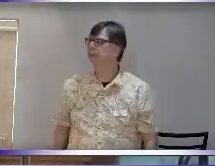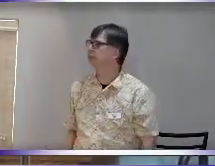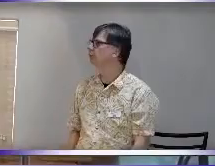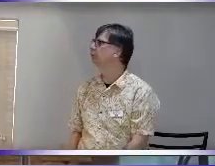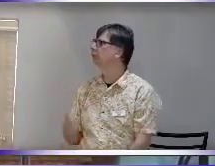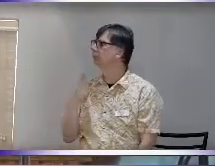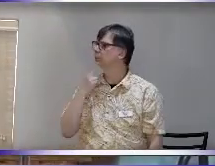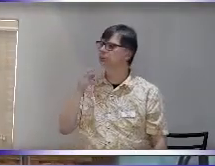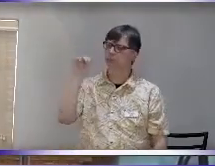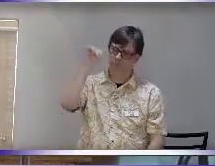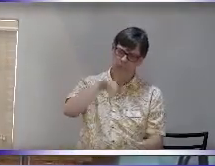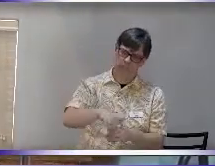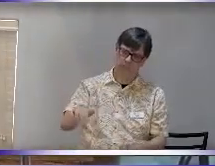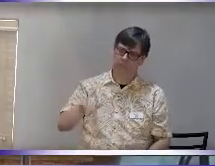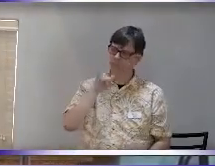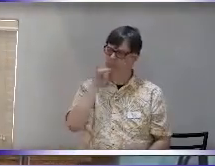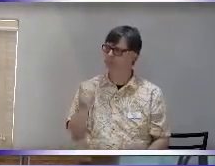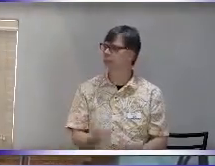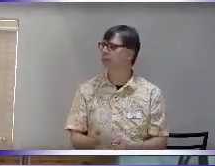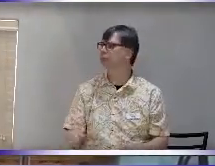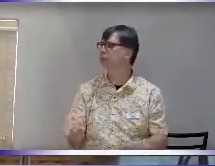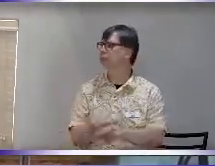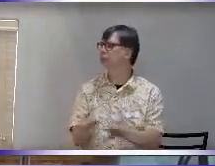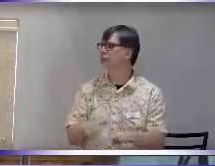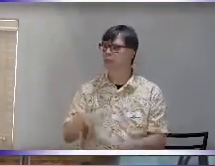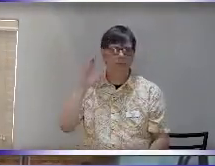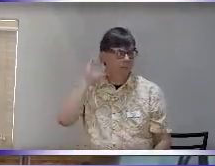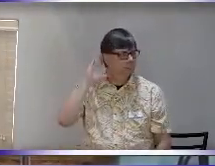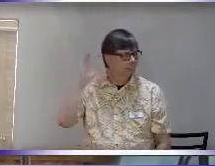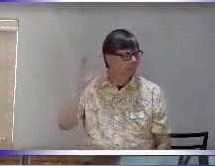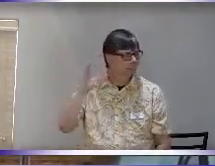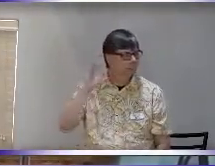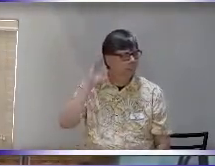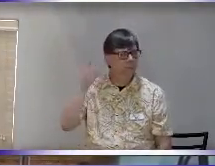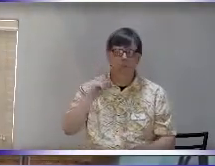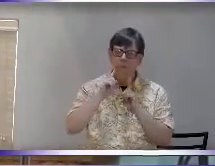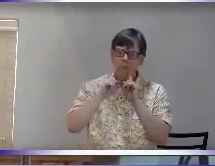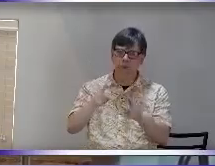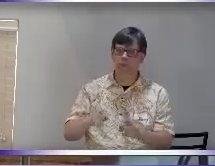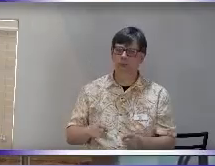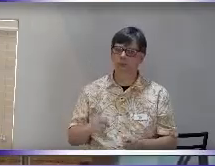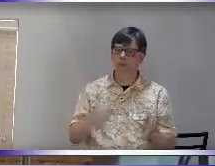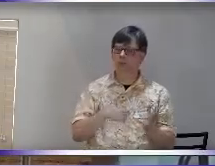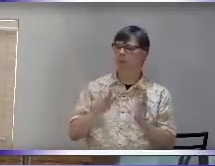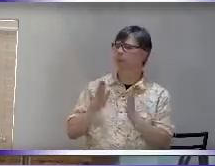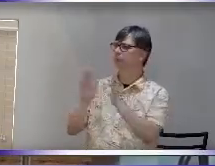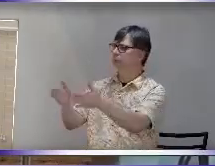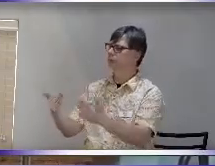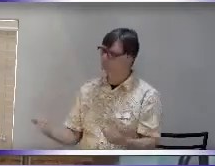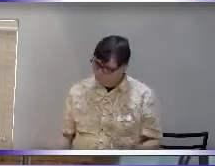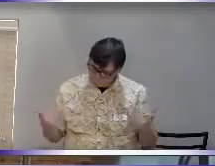Very interesting. Ernest Holmes, you don't usually hear him speaking in this way, but he wanted